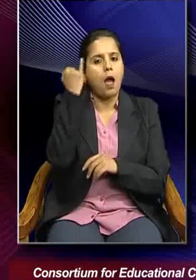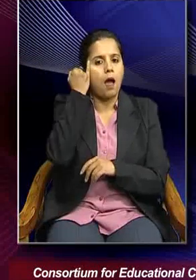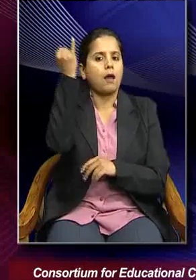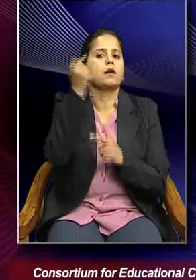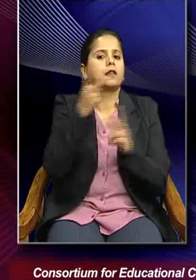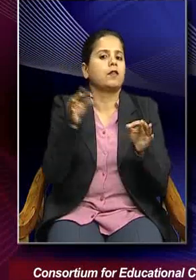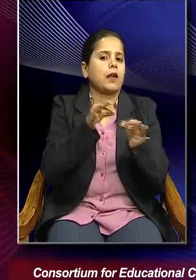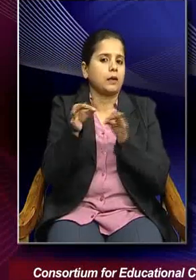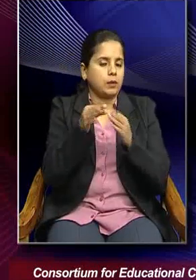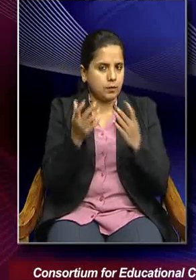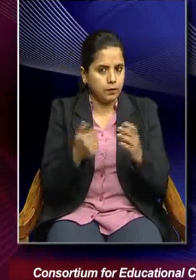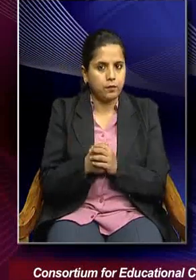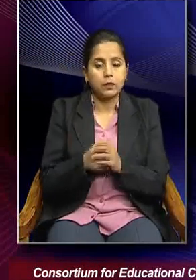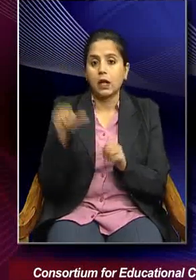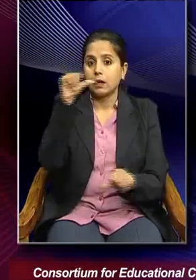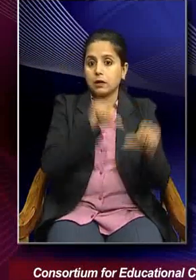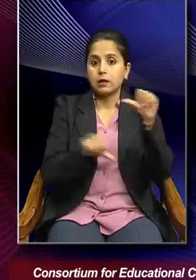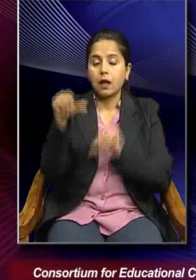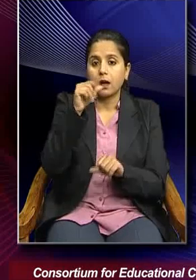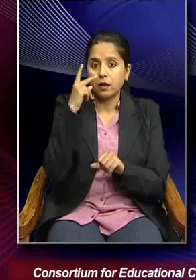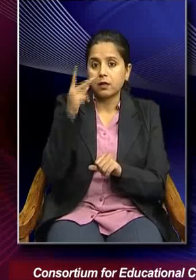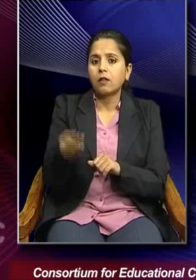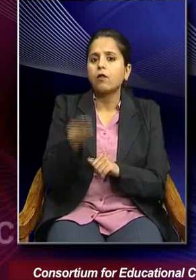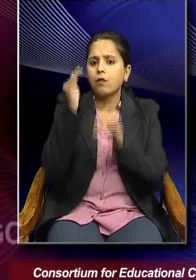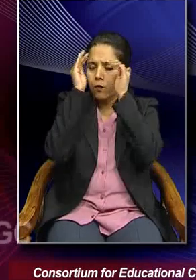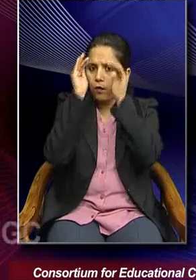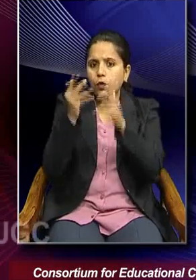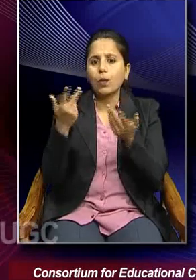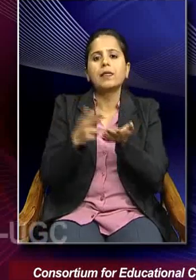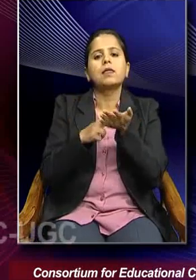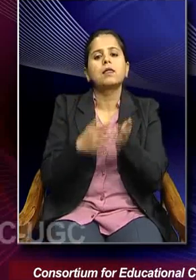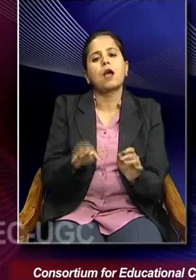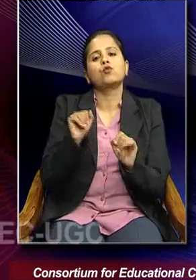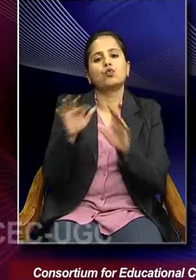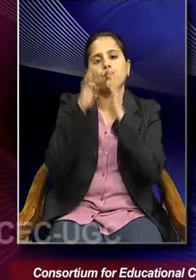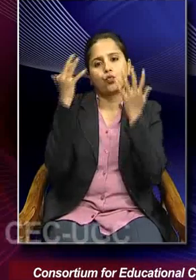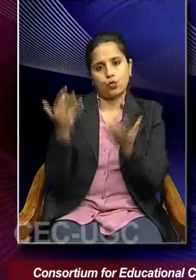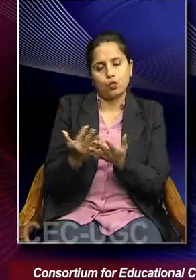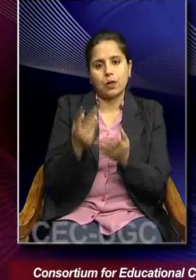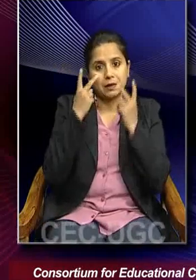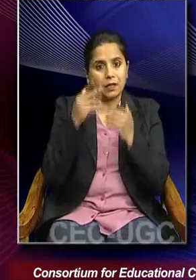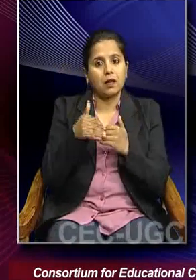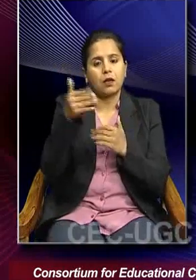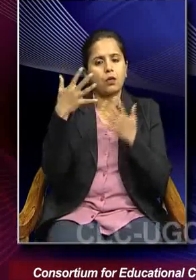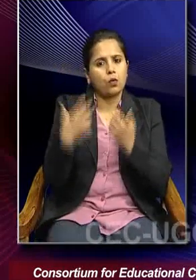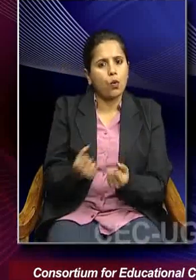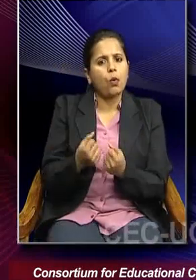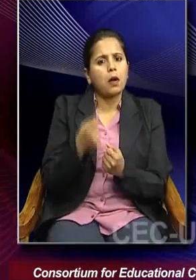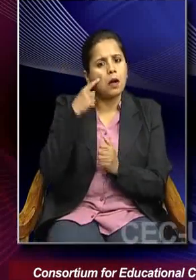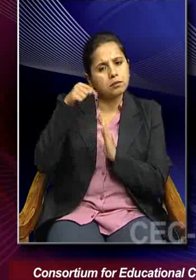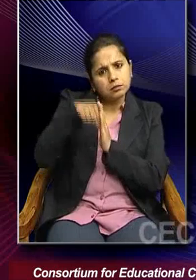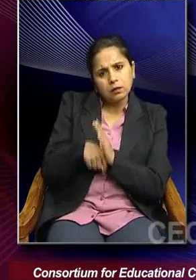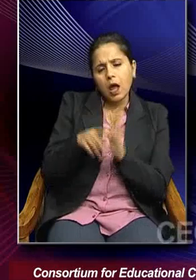ideas. Science primarily focuses on the natural world and seeks to understand how